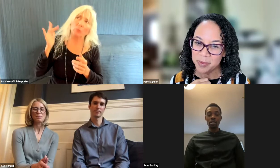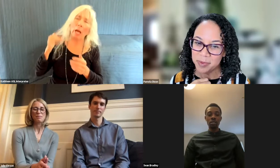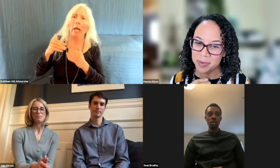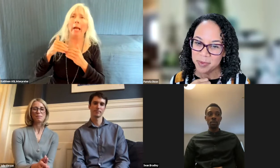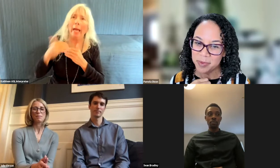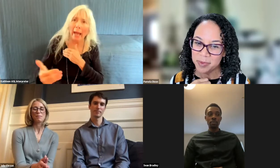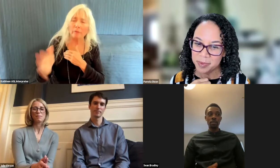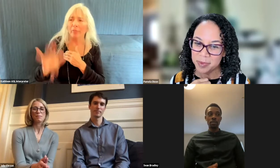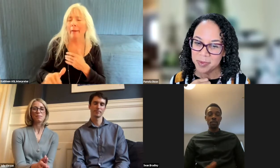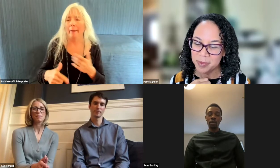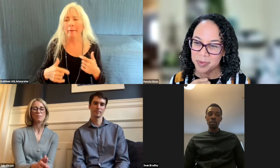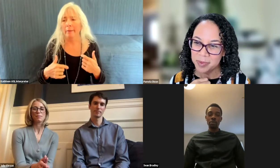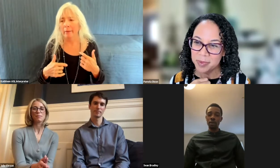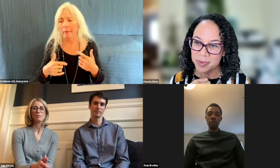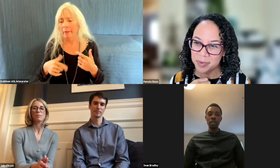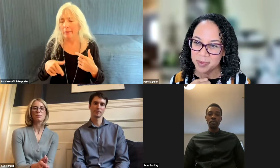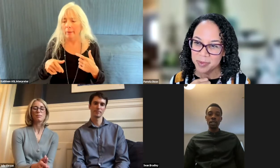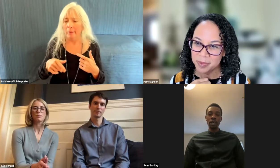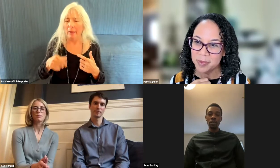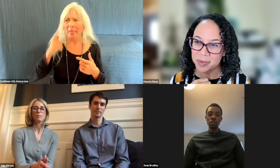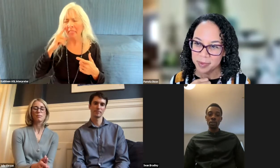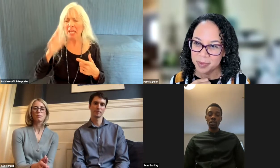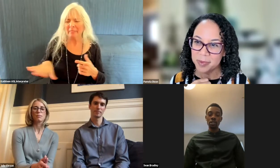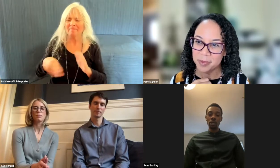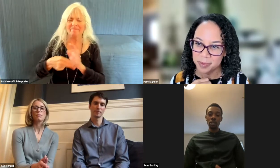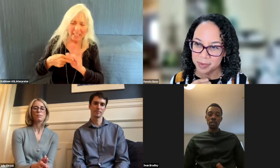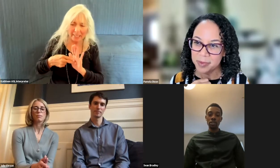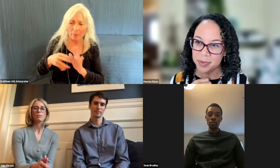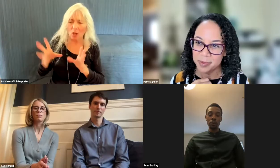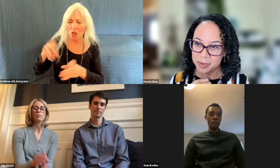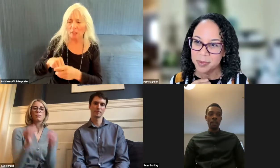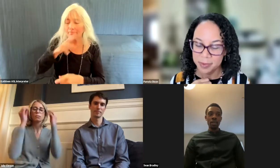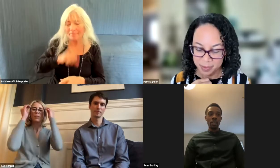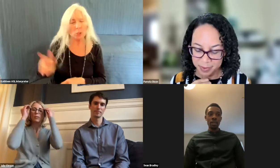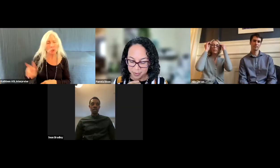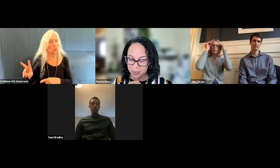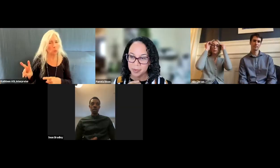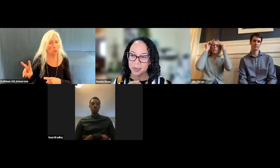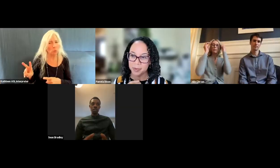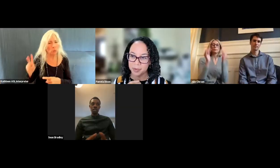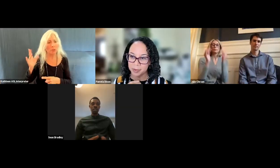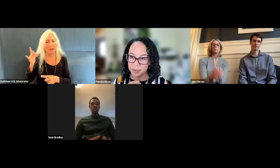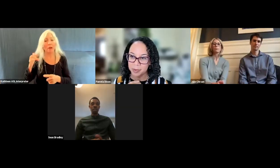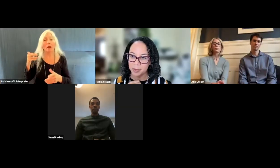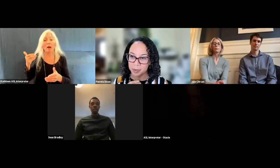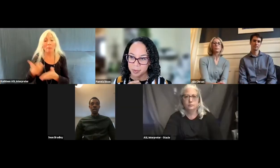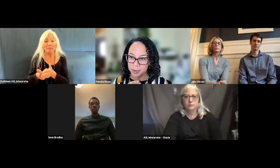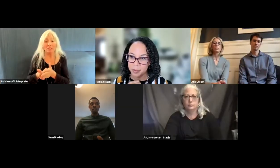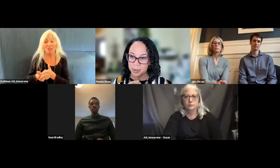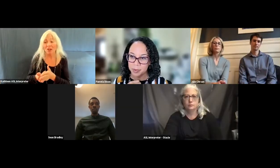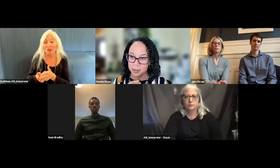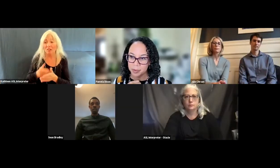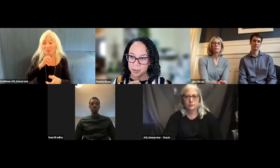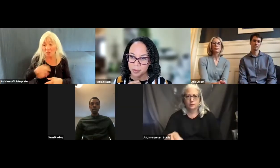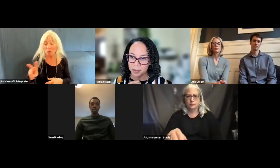took for him to, I believe, get diagnosed with autism at year 2, and all up until that time, it was